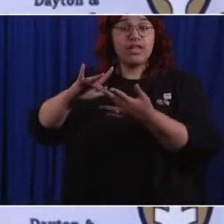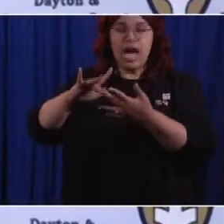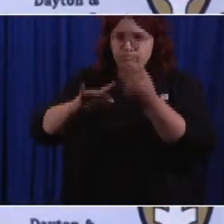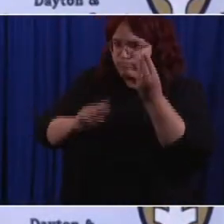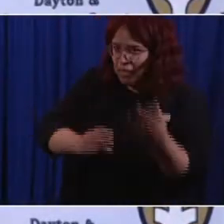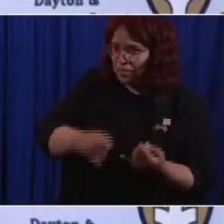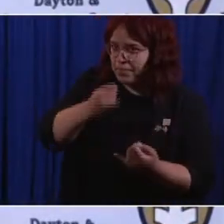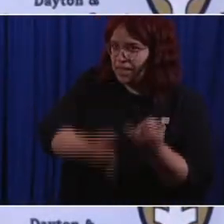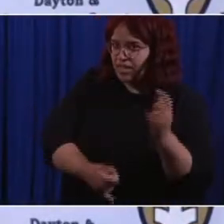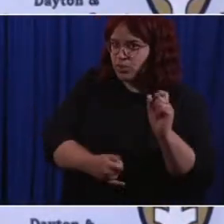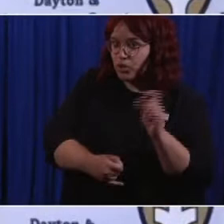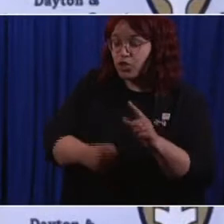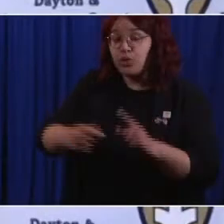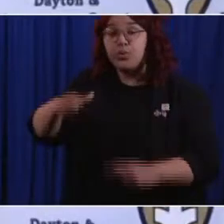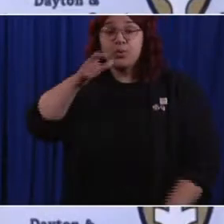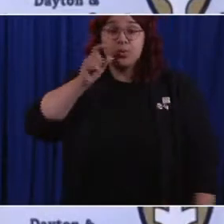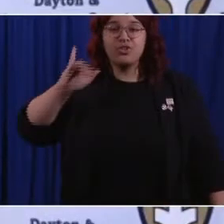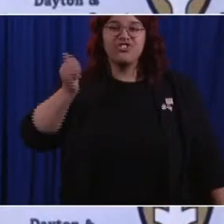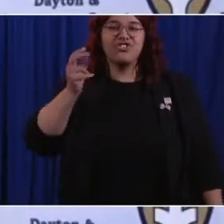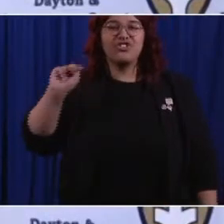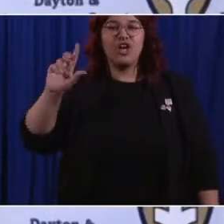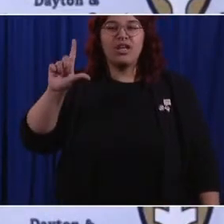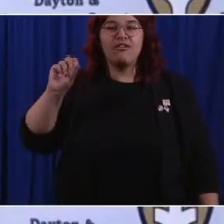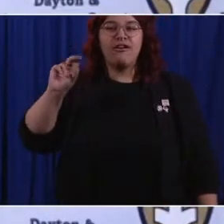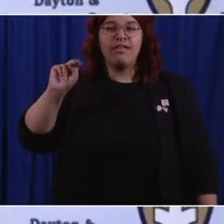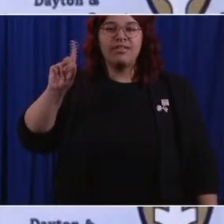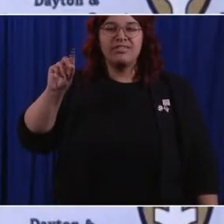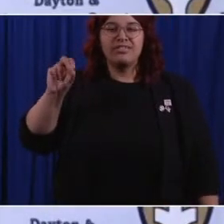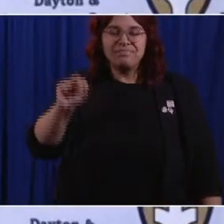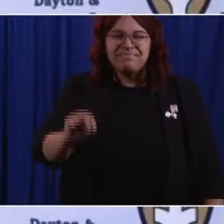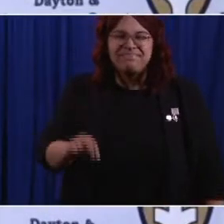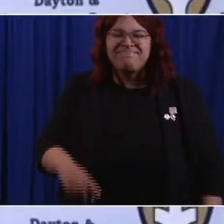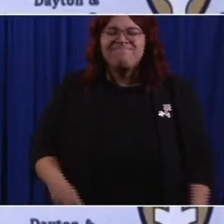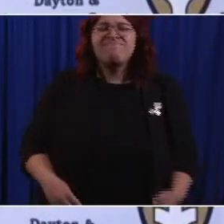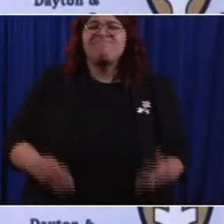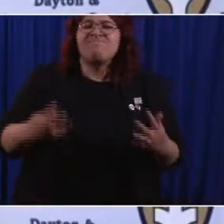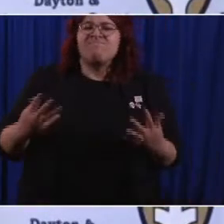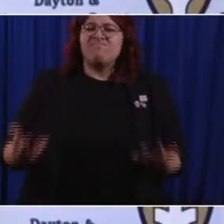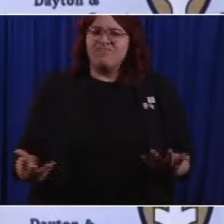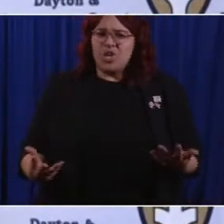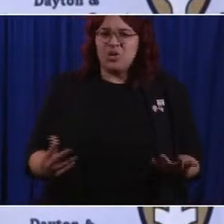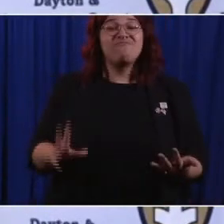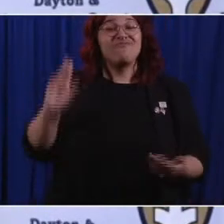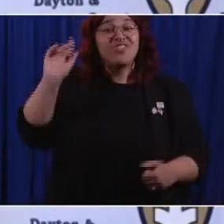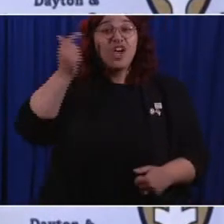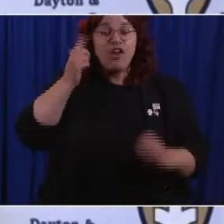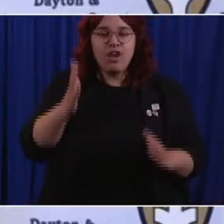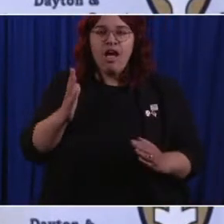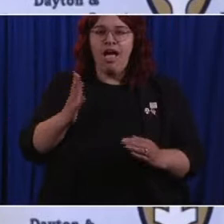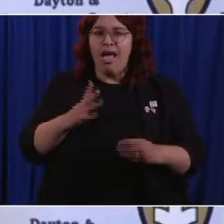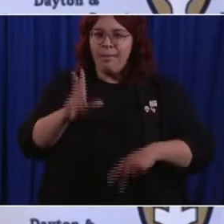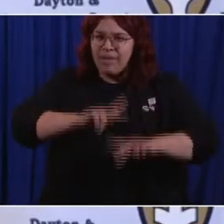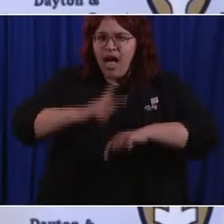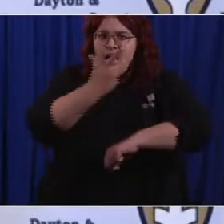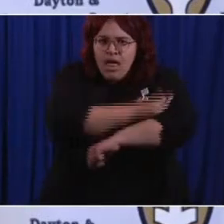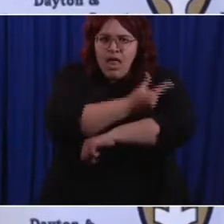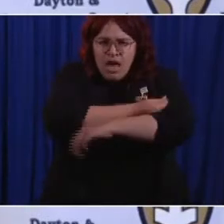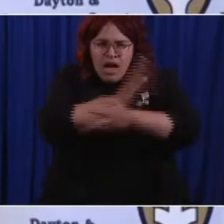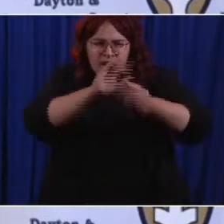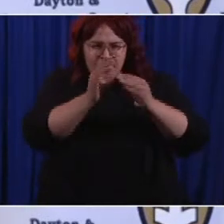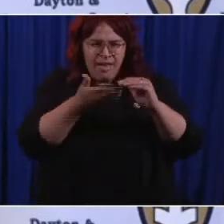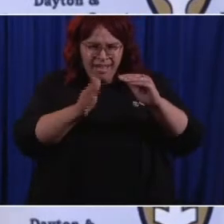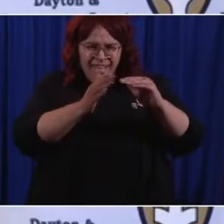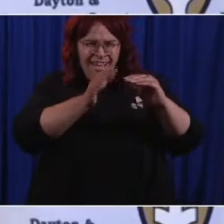Governor, with more people being vaccinated, there's a real back to normal desire. There's a growing sense of I'm good, I'm